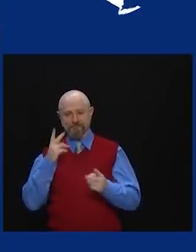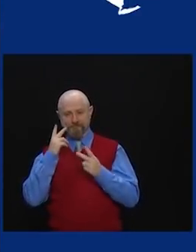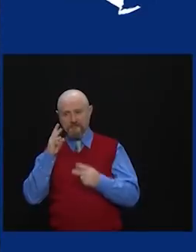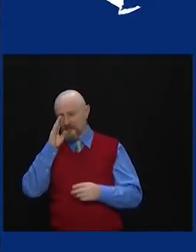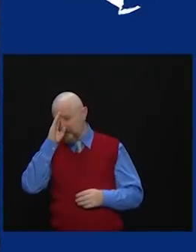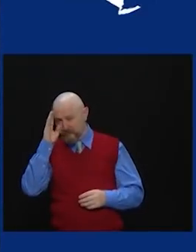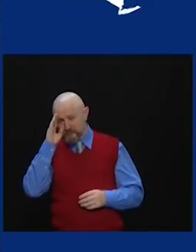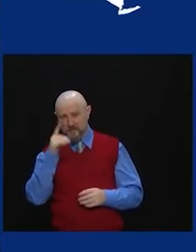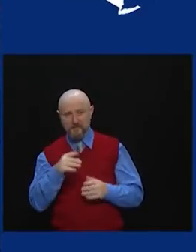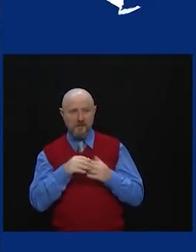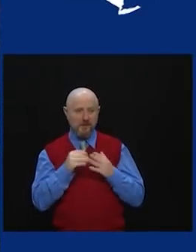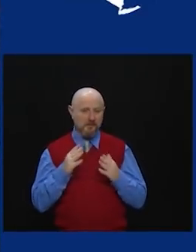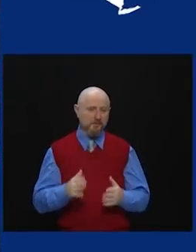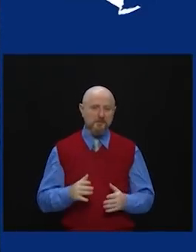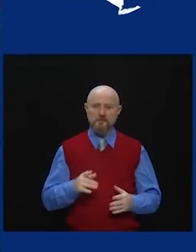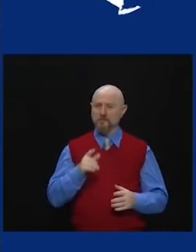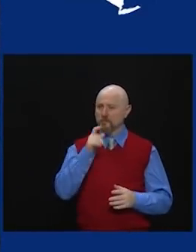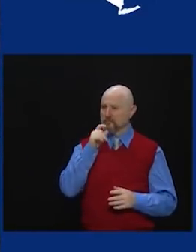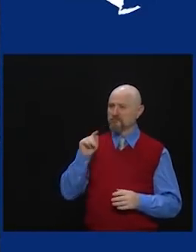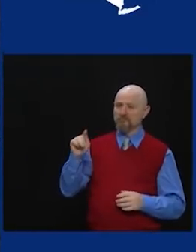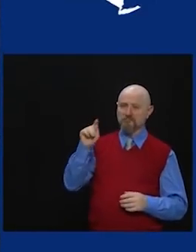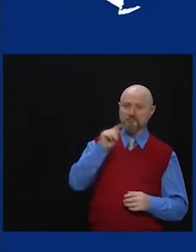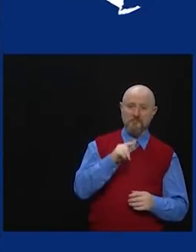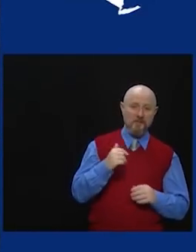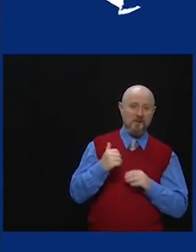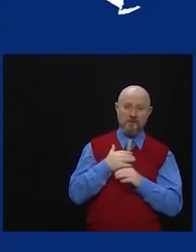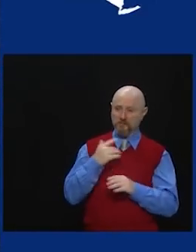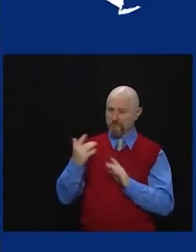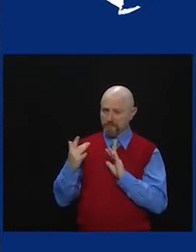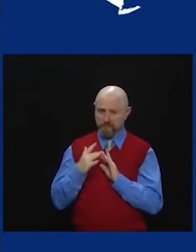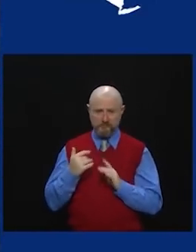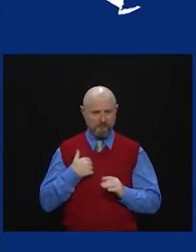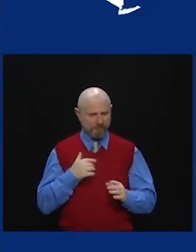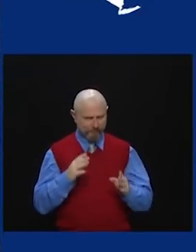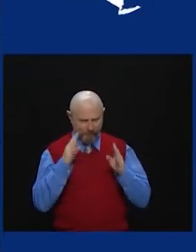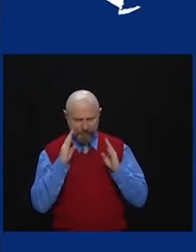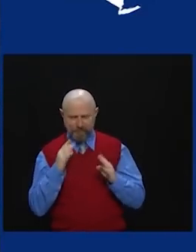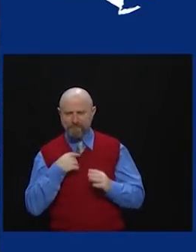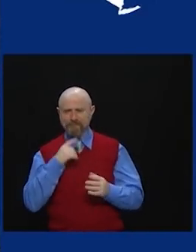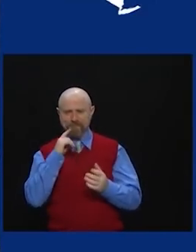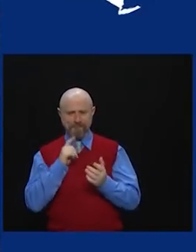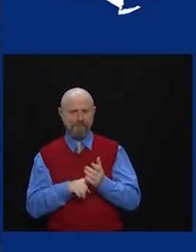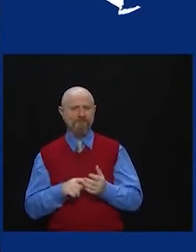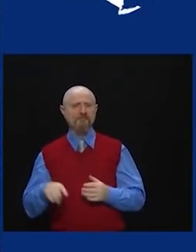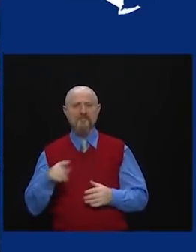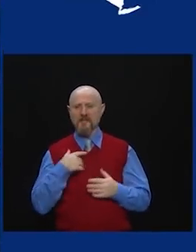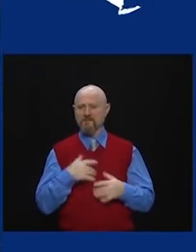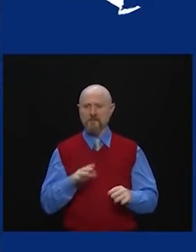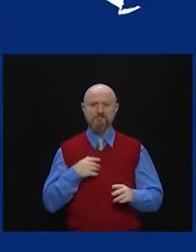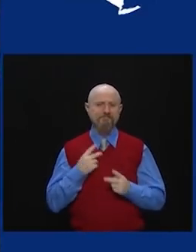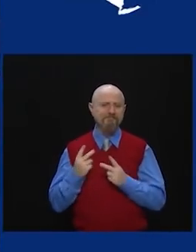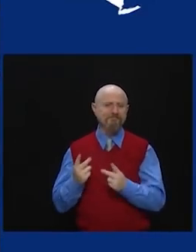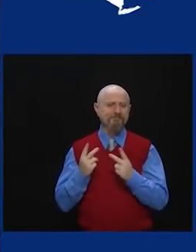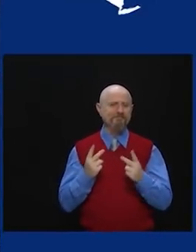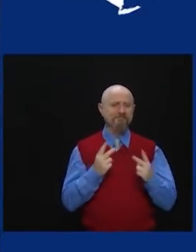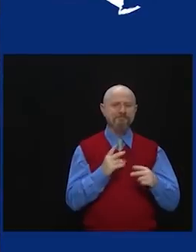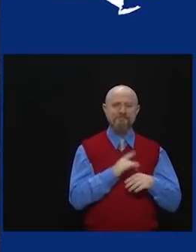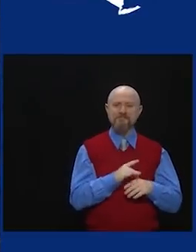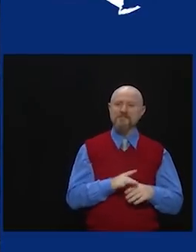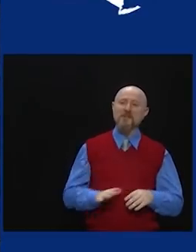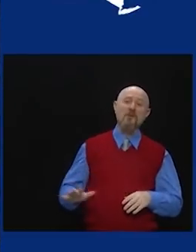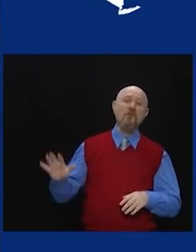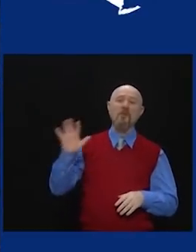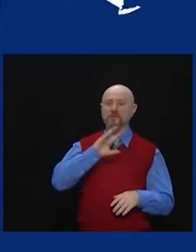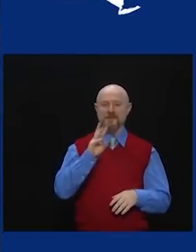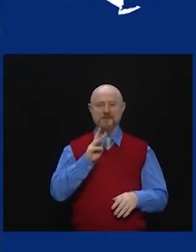they reminded us, and I'm very conscious of this, having traveled all 62 counties once again this year, that when I go